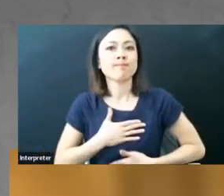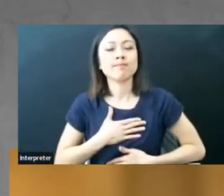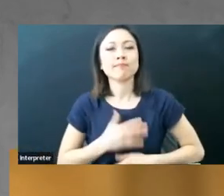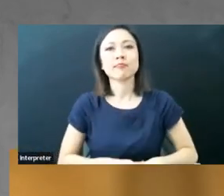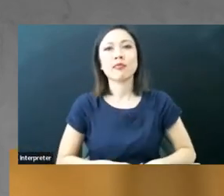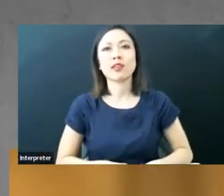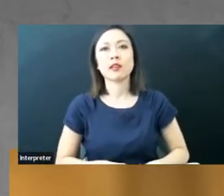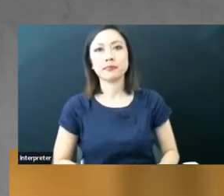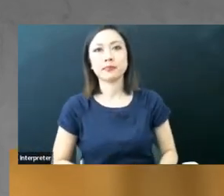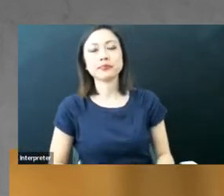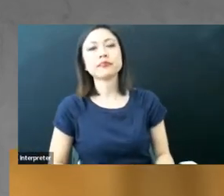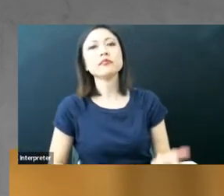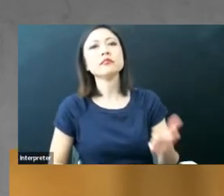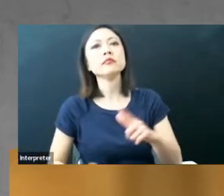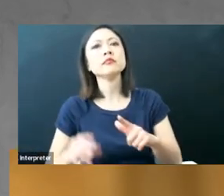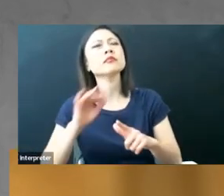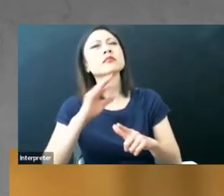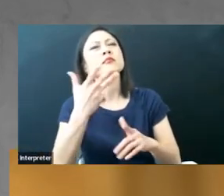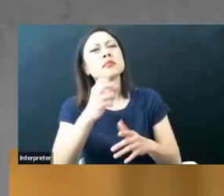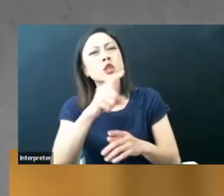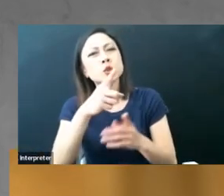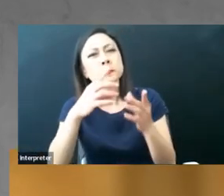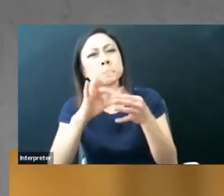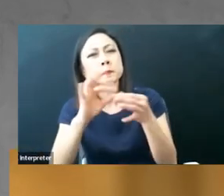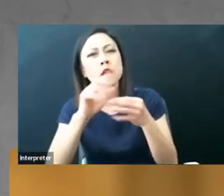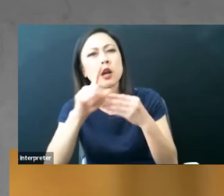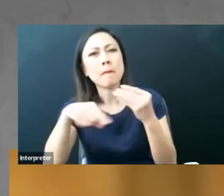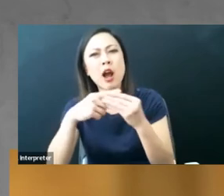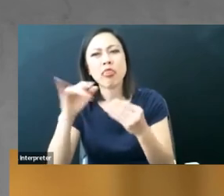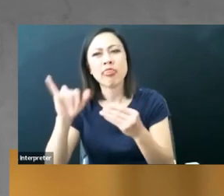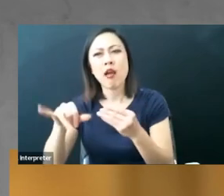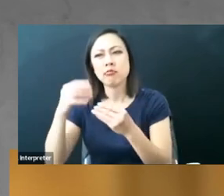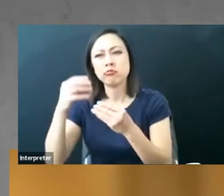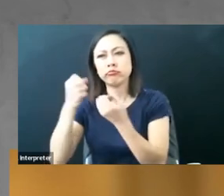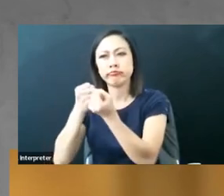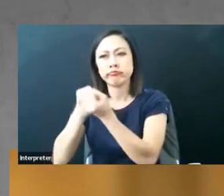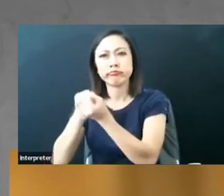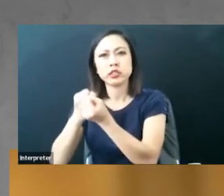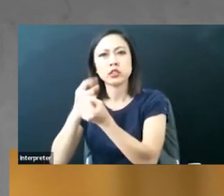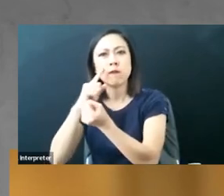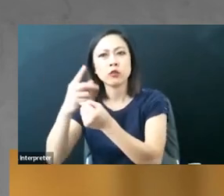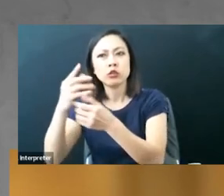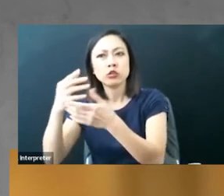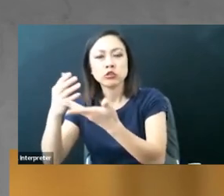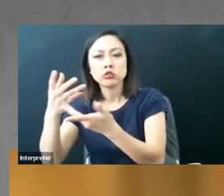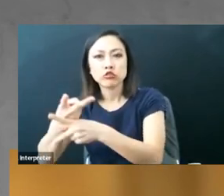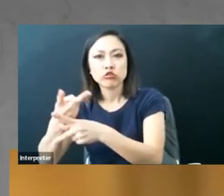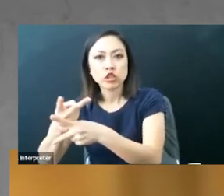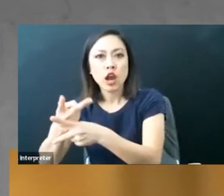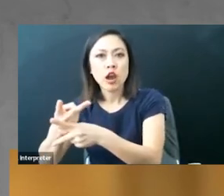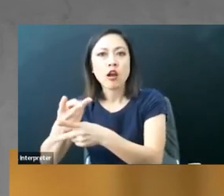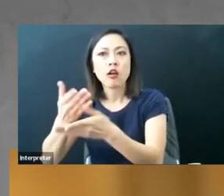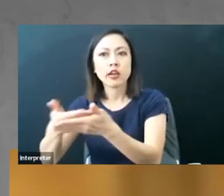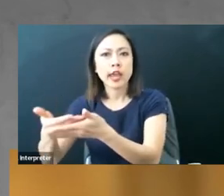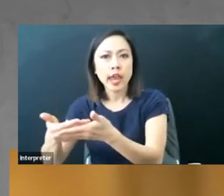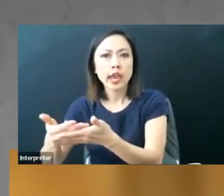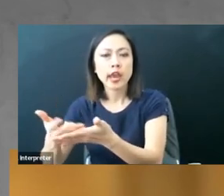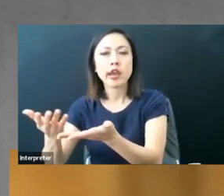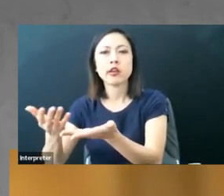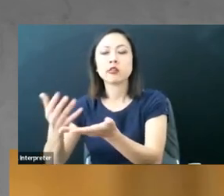regard, for example, to childcare? Well, one of the important things we did is there's,